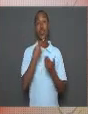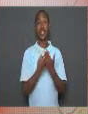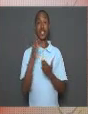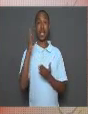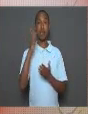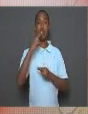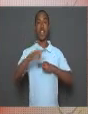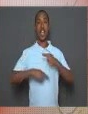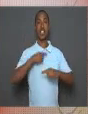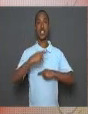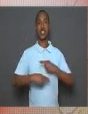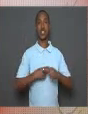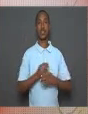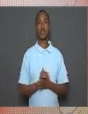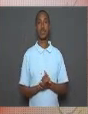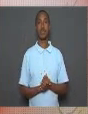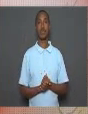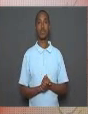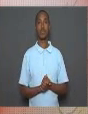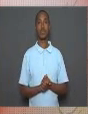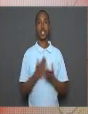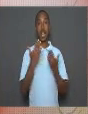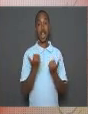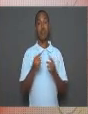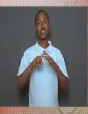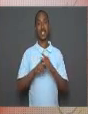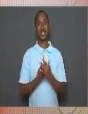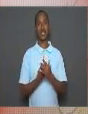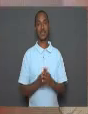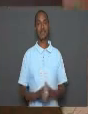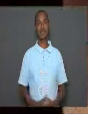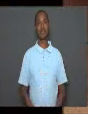of reaction. Let us get started.